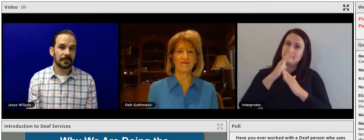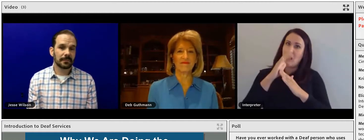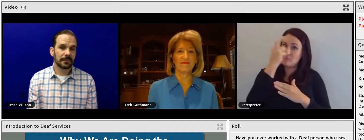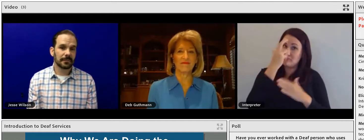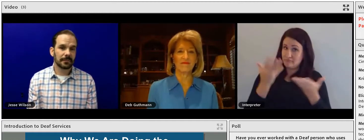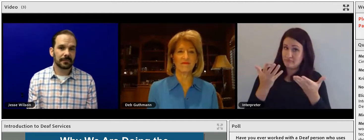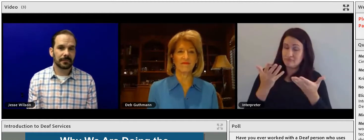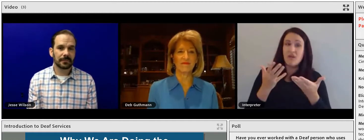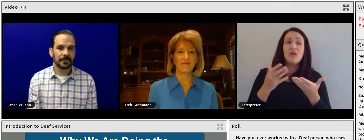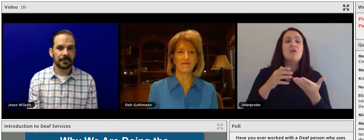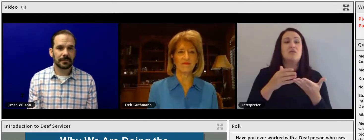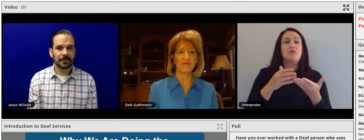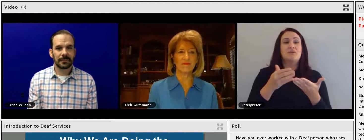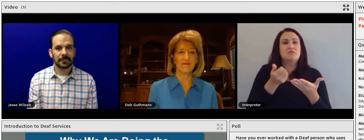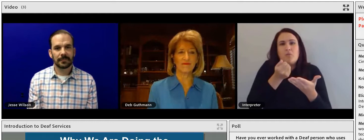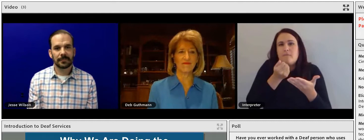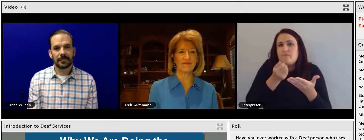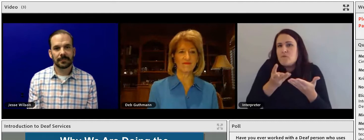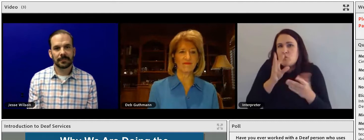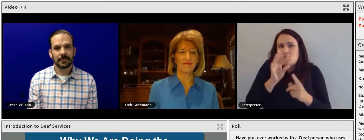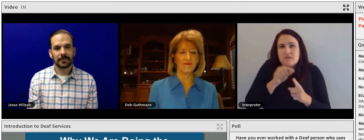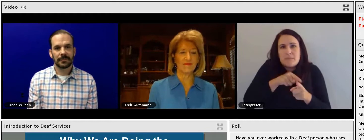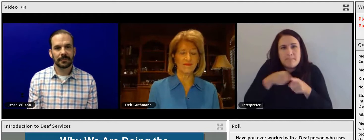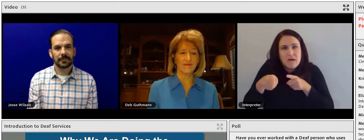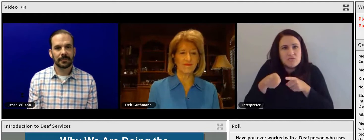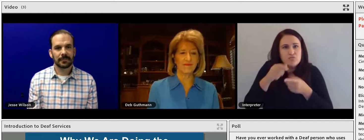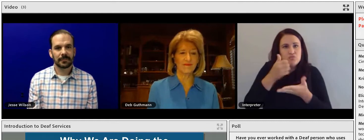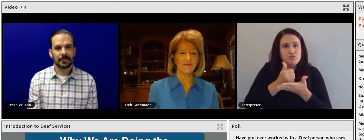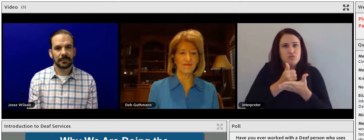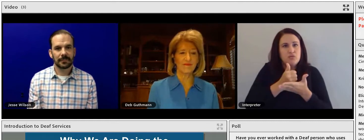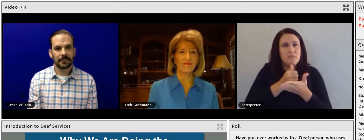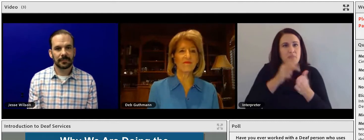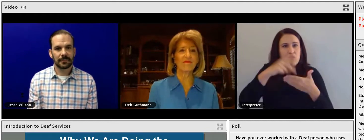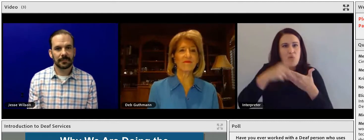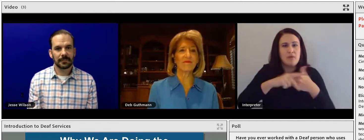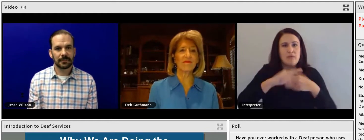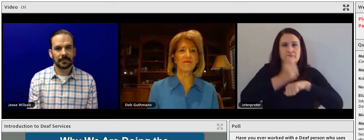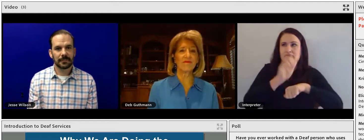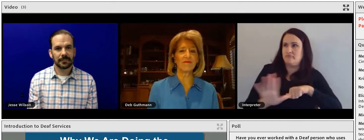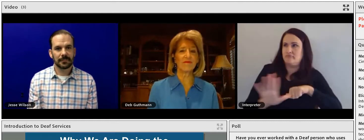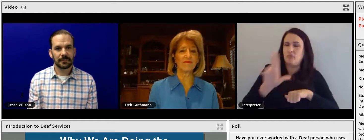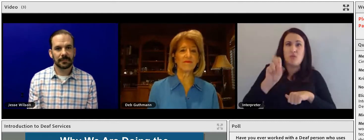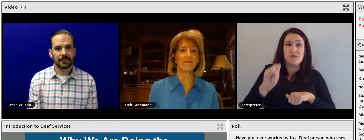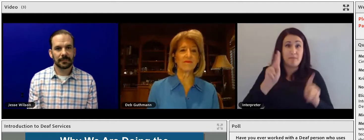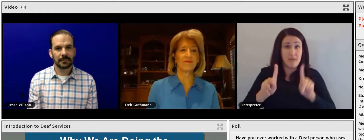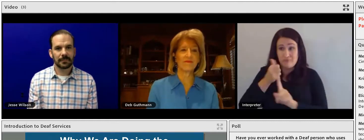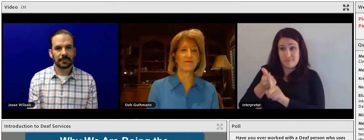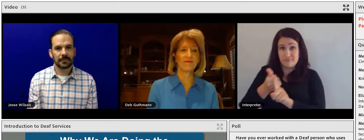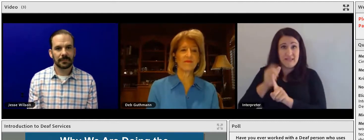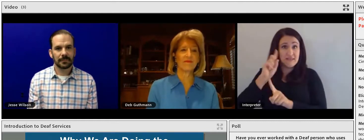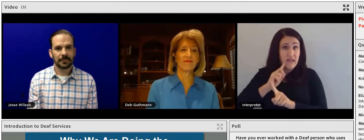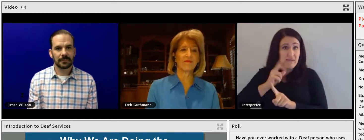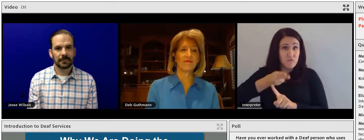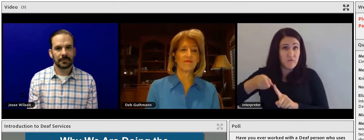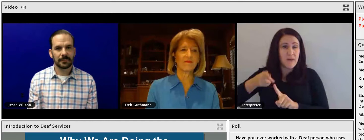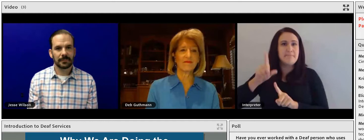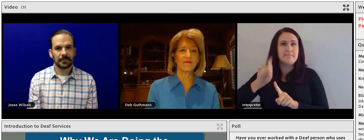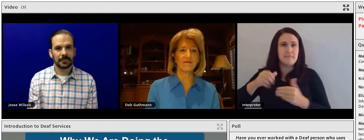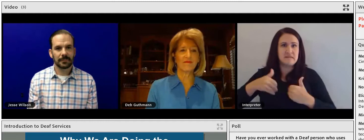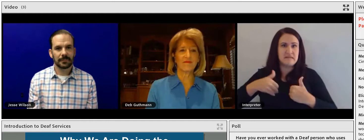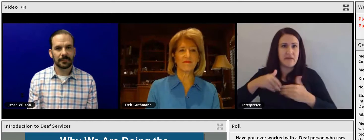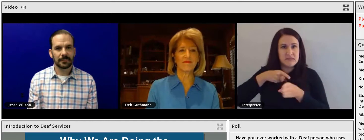few specialized treatment programs exist across the U.S. People who are deaf and hard of hearing need to have